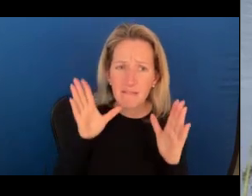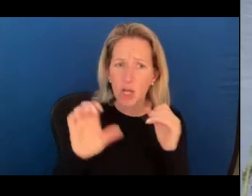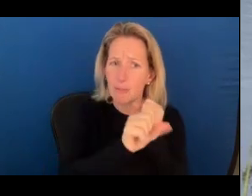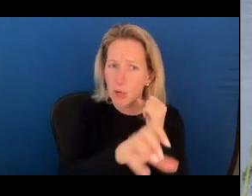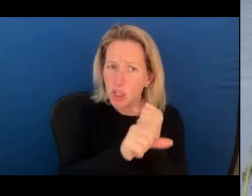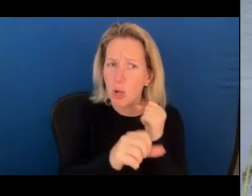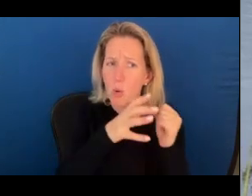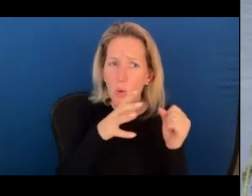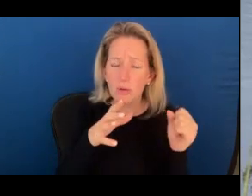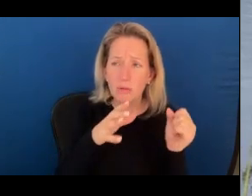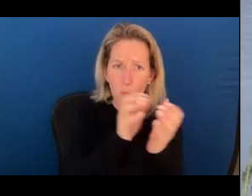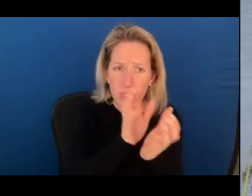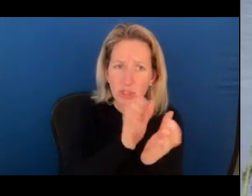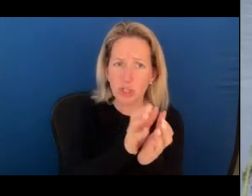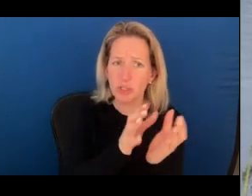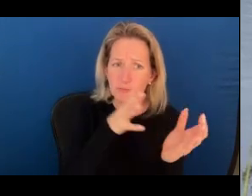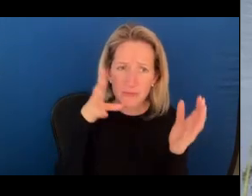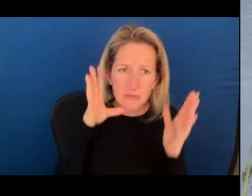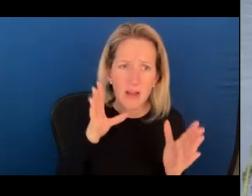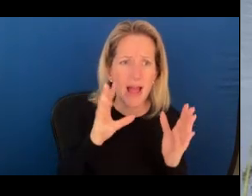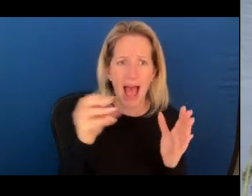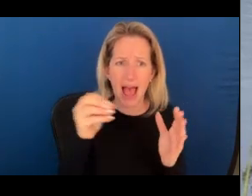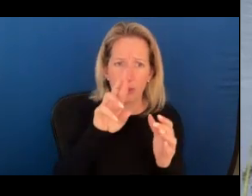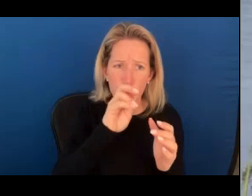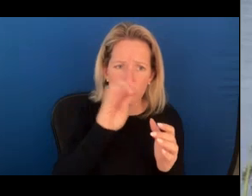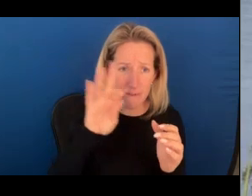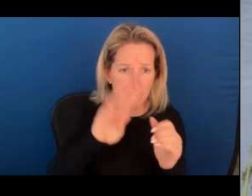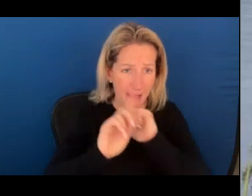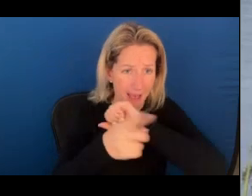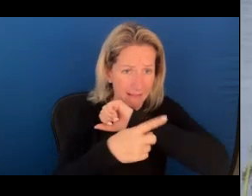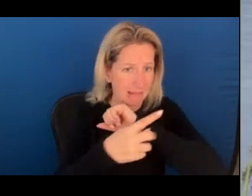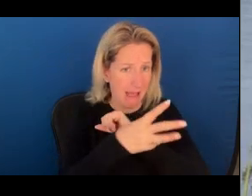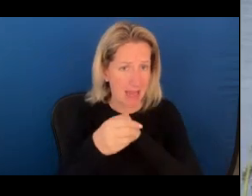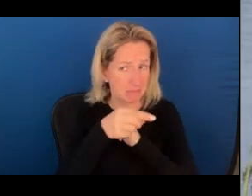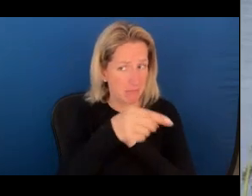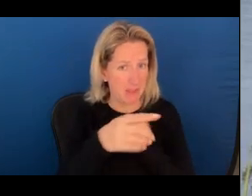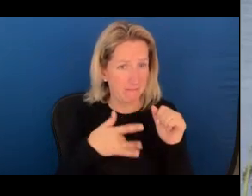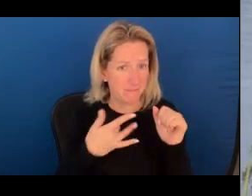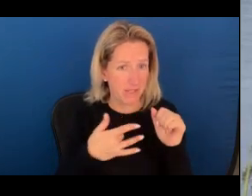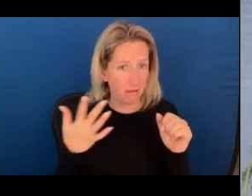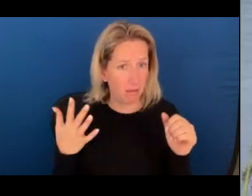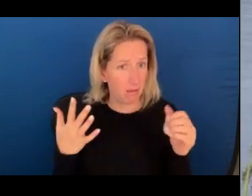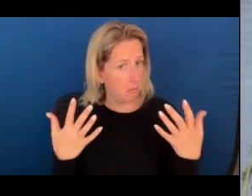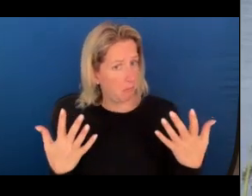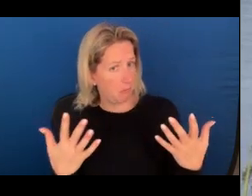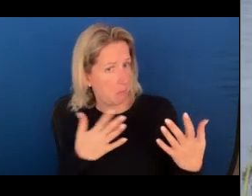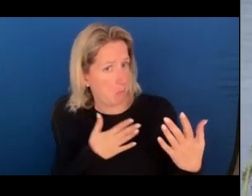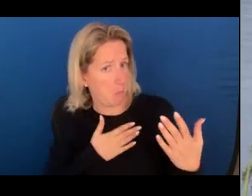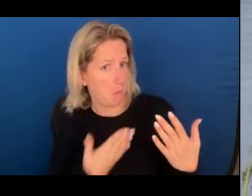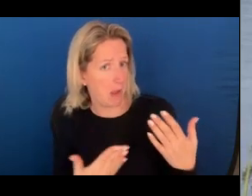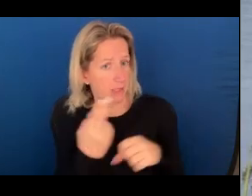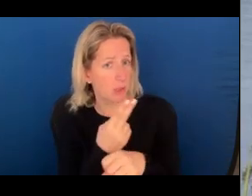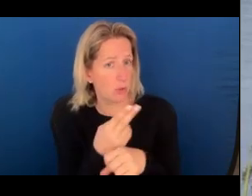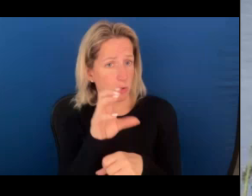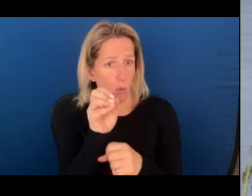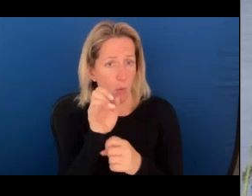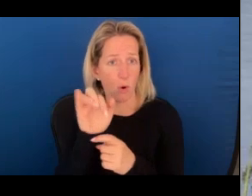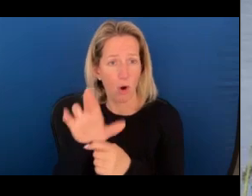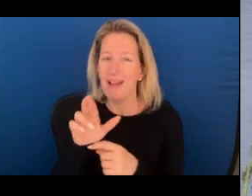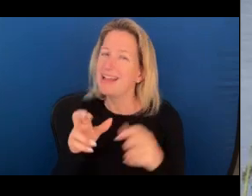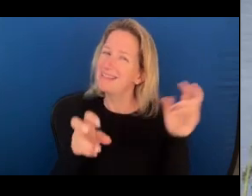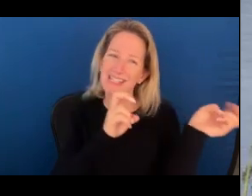with the oyster reef bags? And if so, how receptive have they been to using the CLAR? Because this we have this issue on the West Coast that